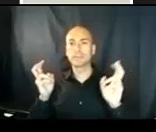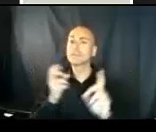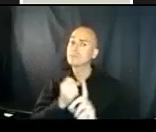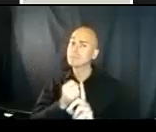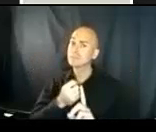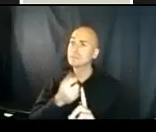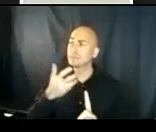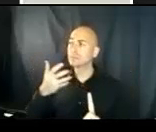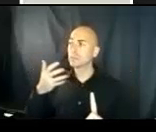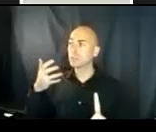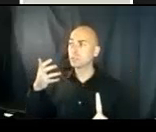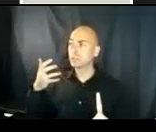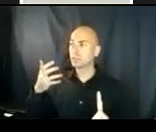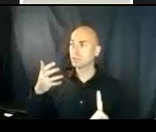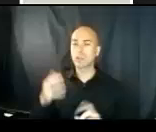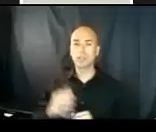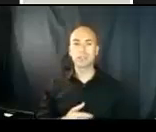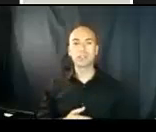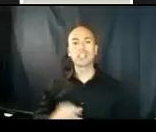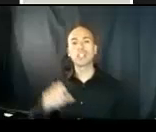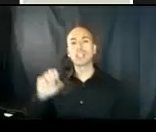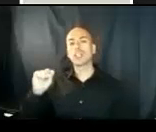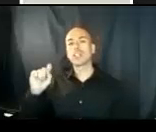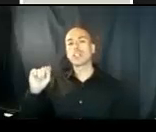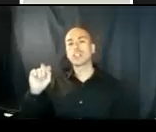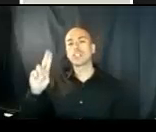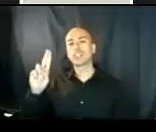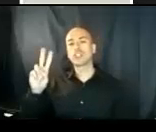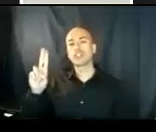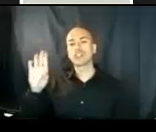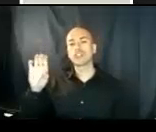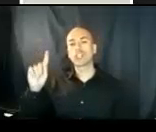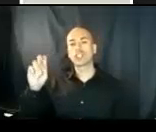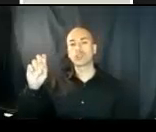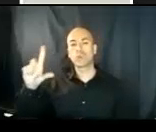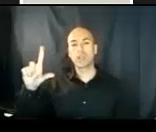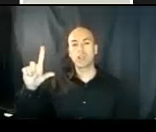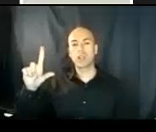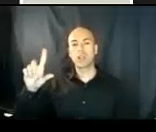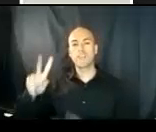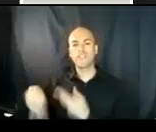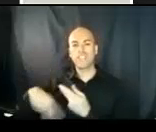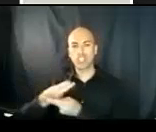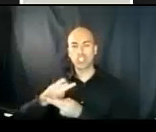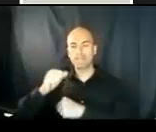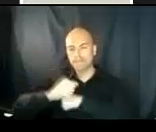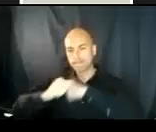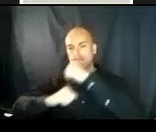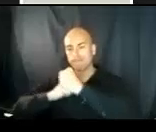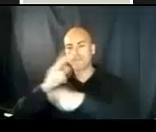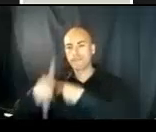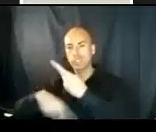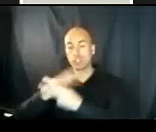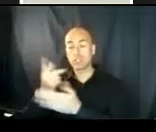touch on it because I think it's important, and it's the structural features. And sometimes when we're building our lessons, we